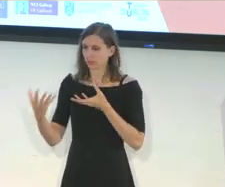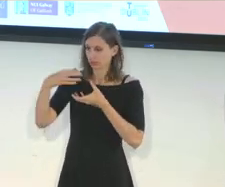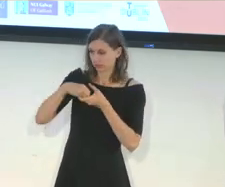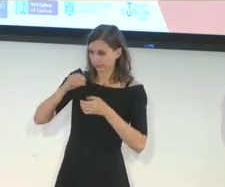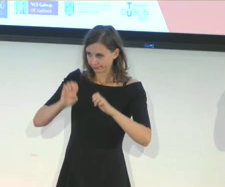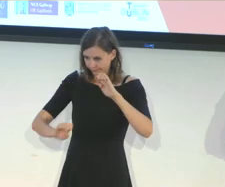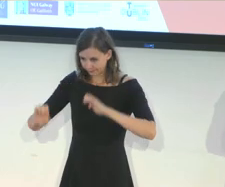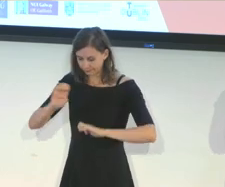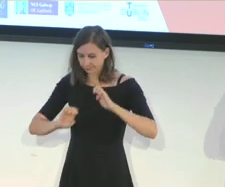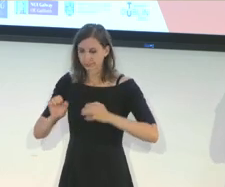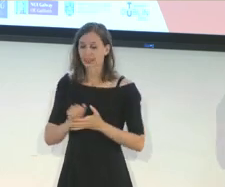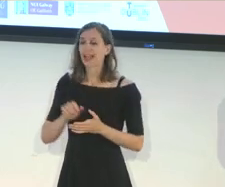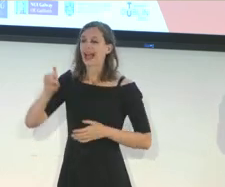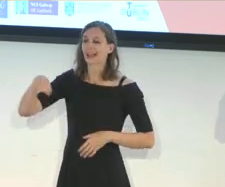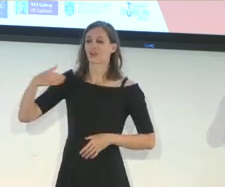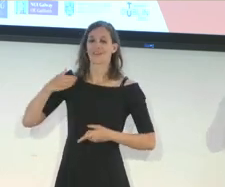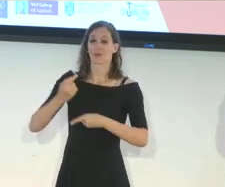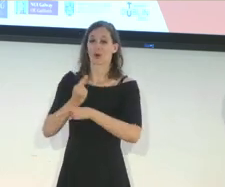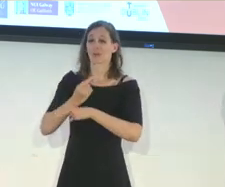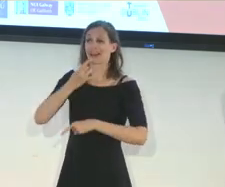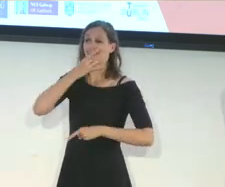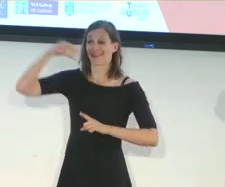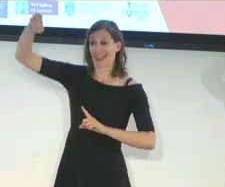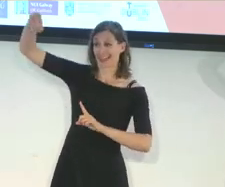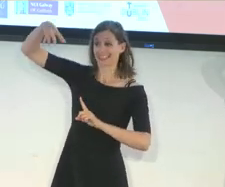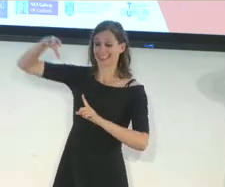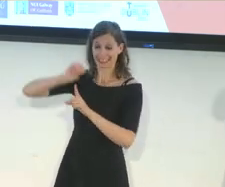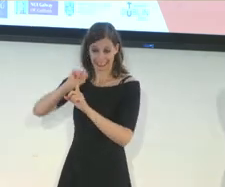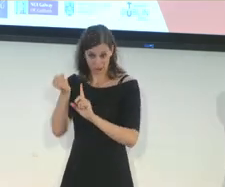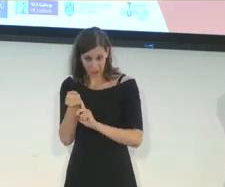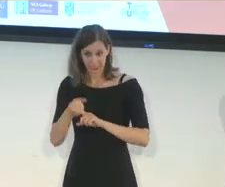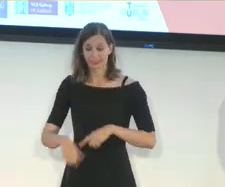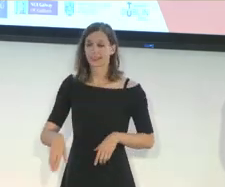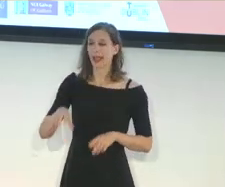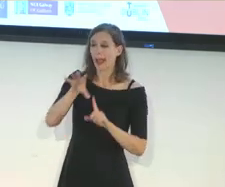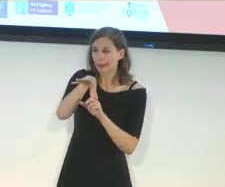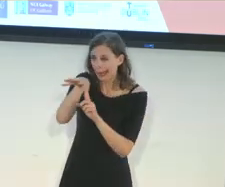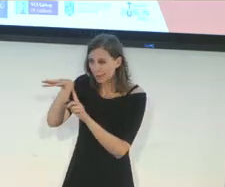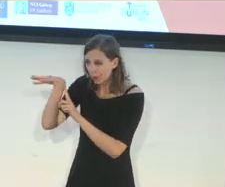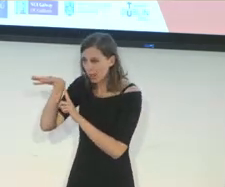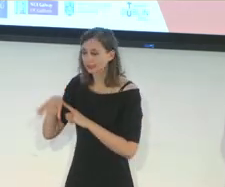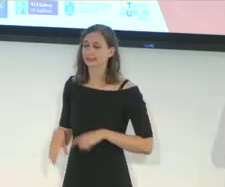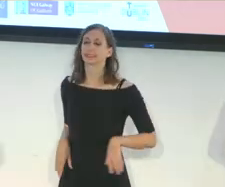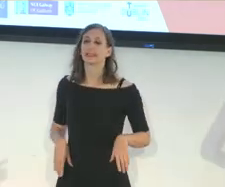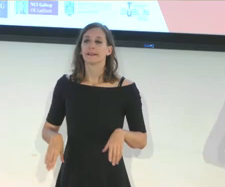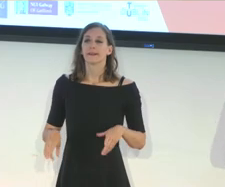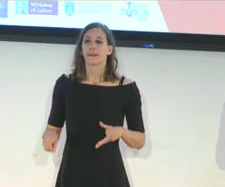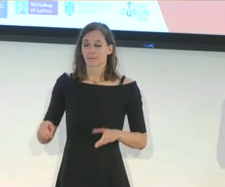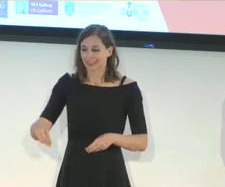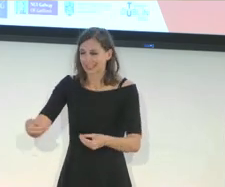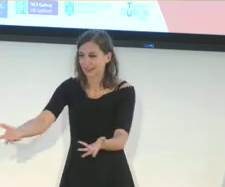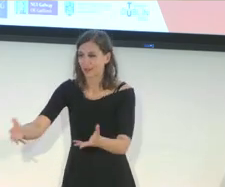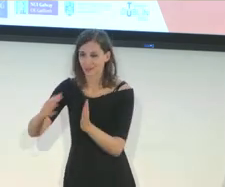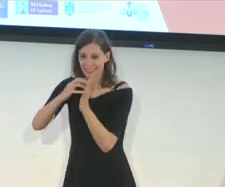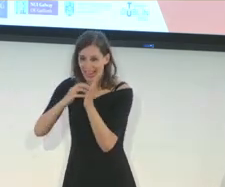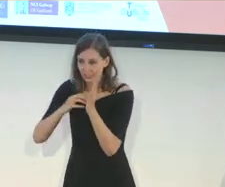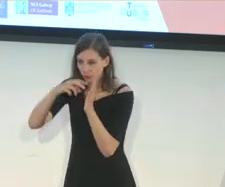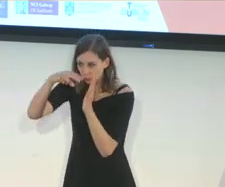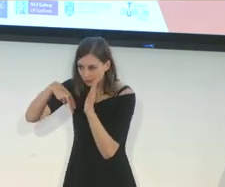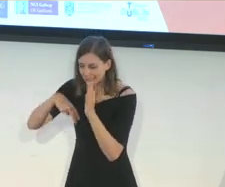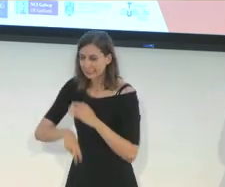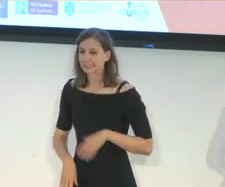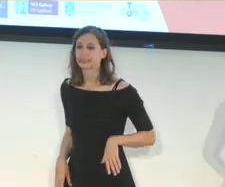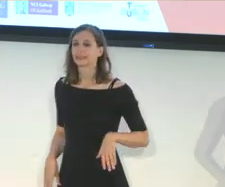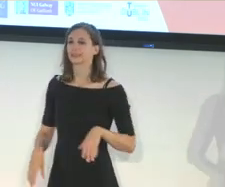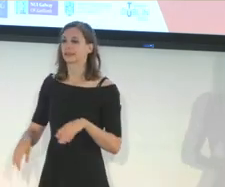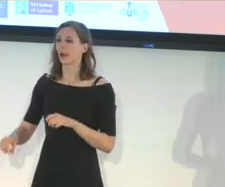create appropriate light conditions, get cameras, give them text to read, get them teleprompters. If they make mistakes, you